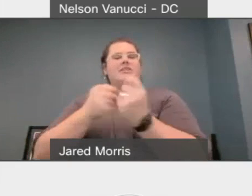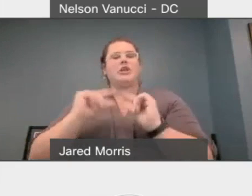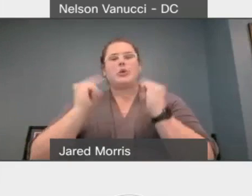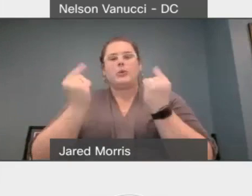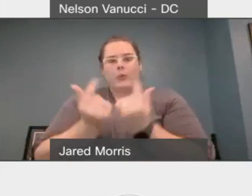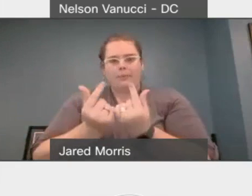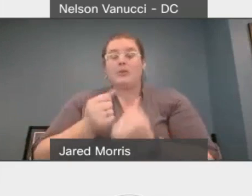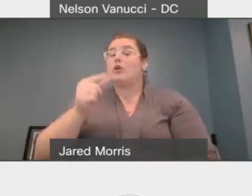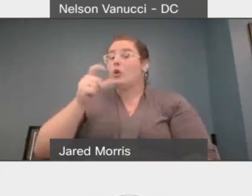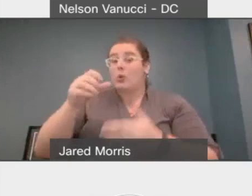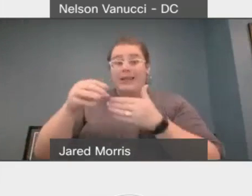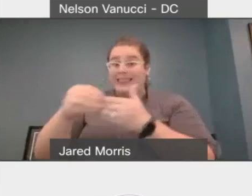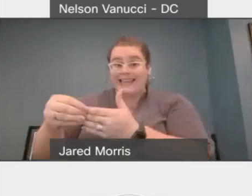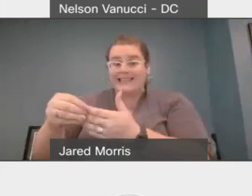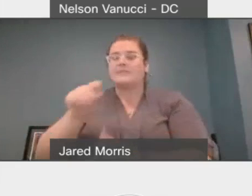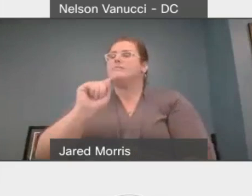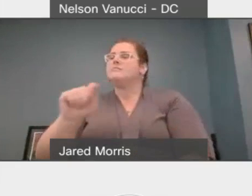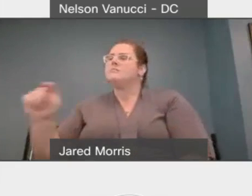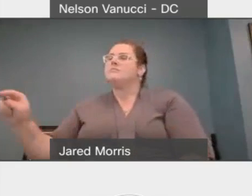advocates who are